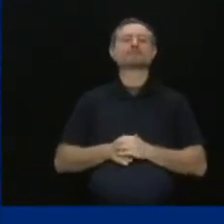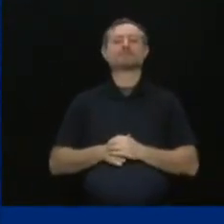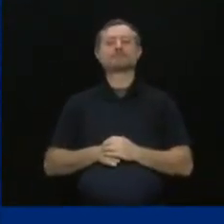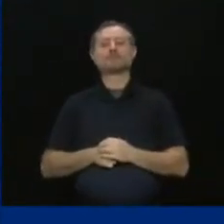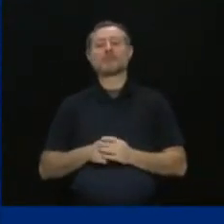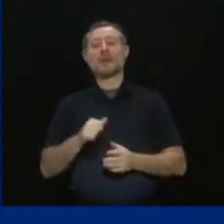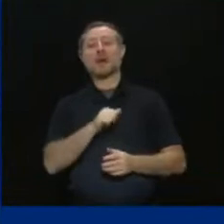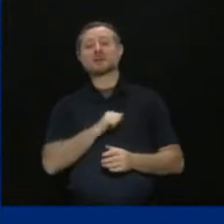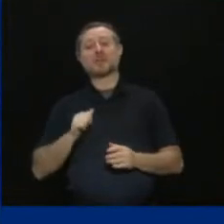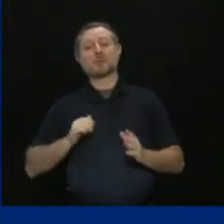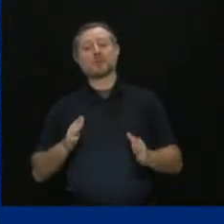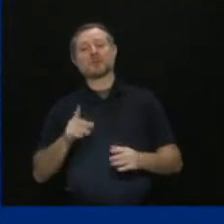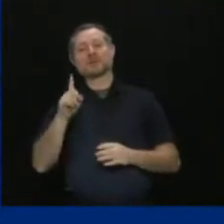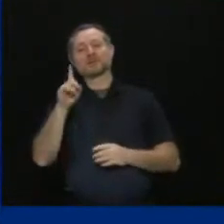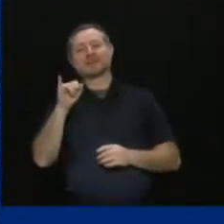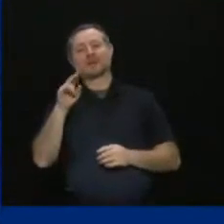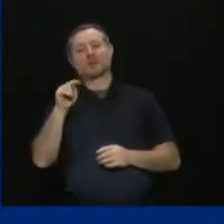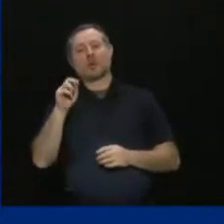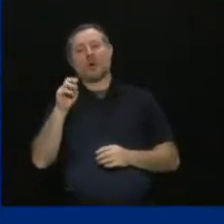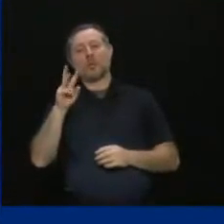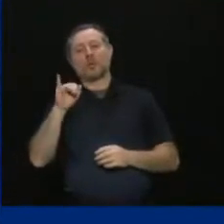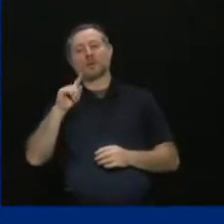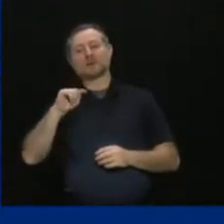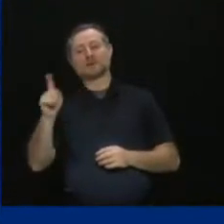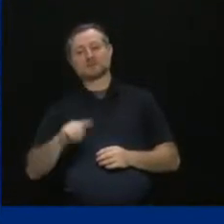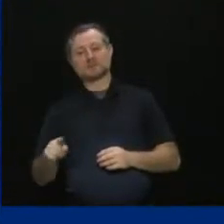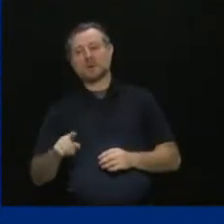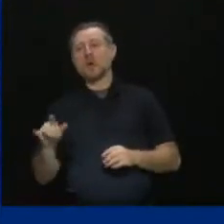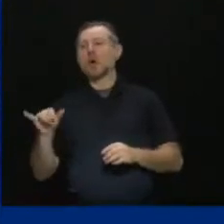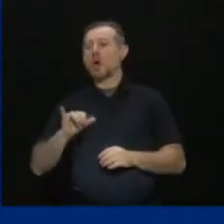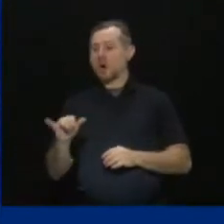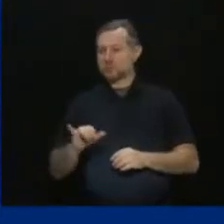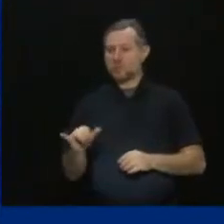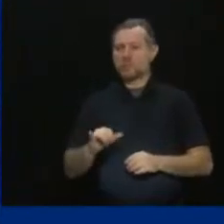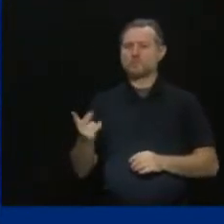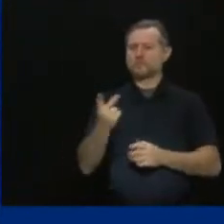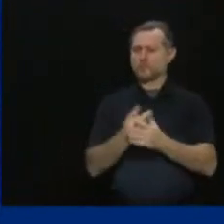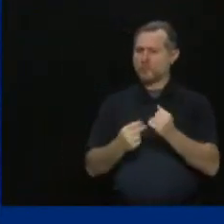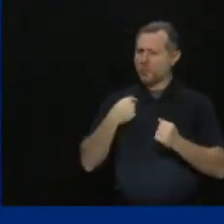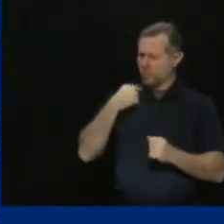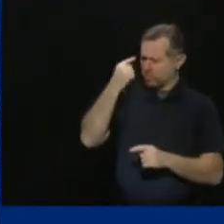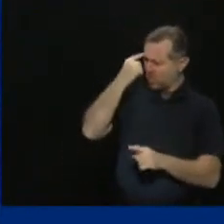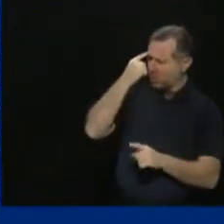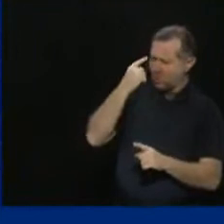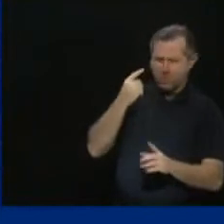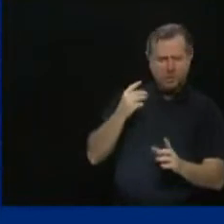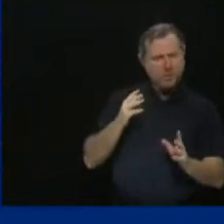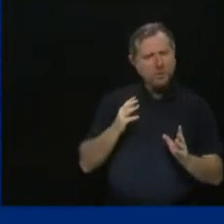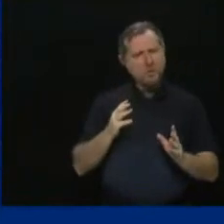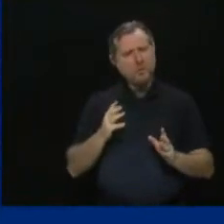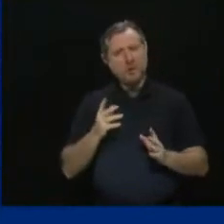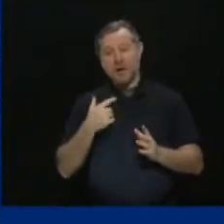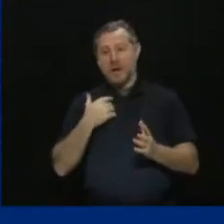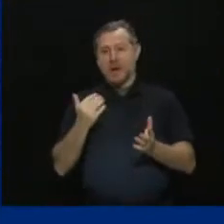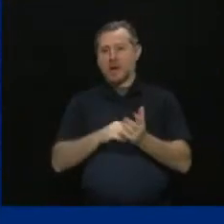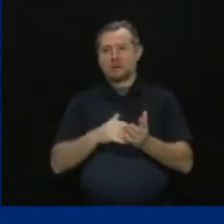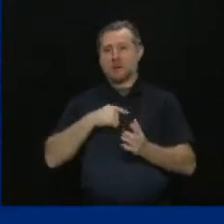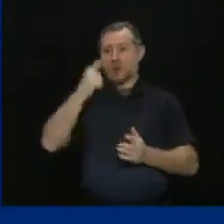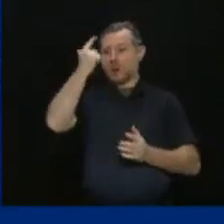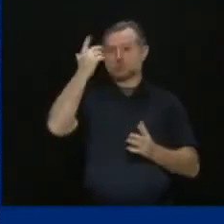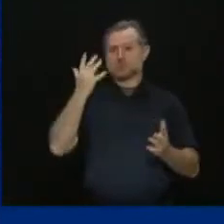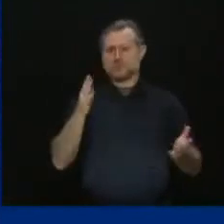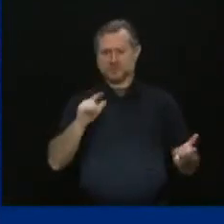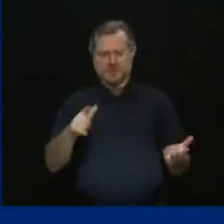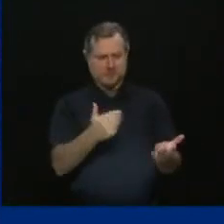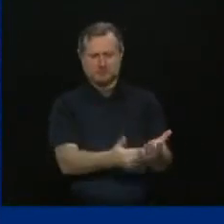Assemblymember Dinowitz also said, why, this is another one of those logic ones, friends. I mean, this is